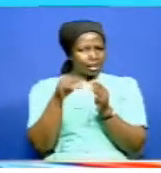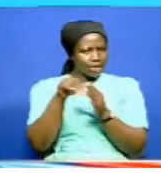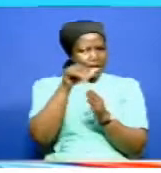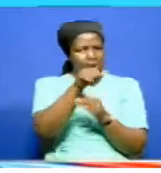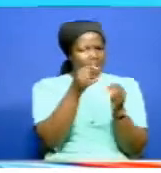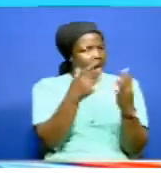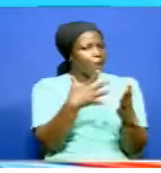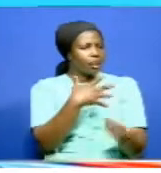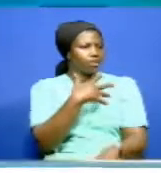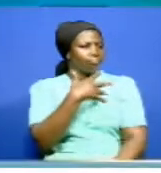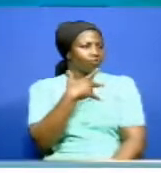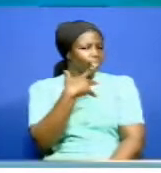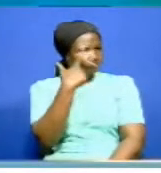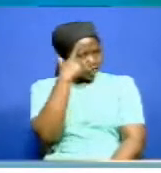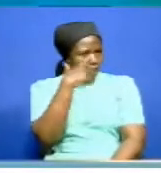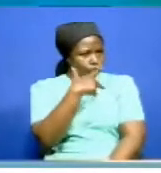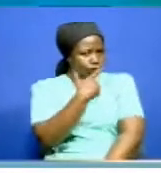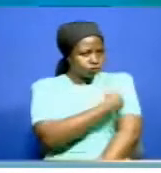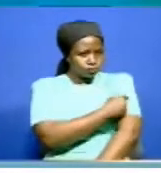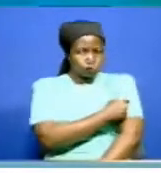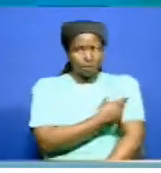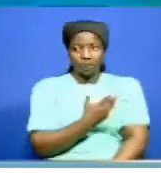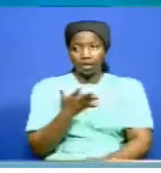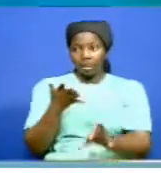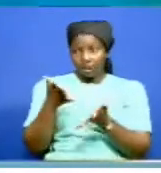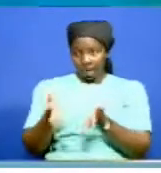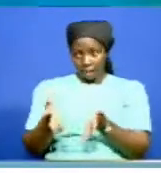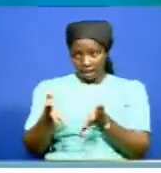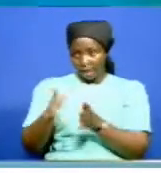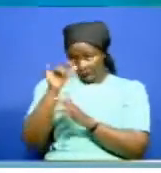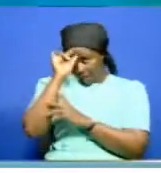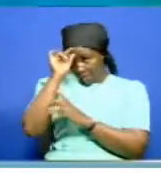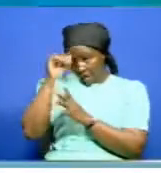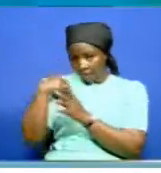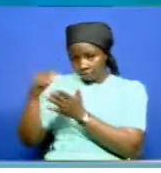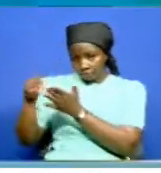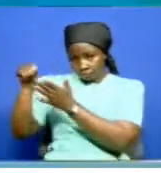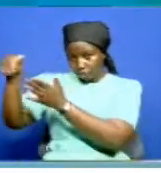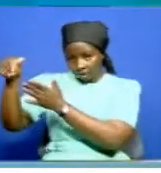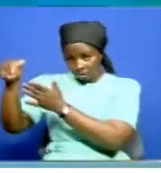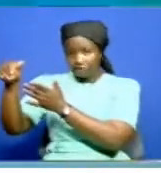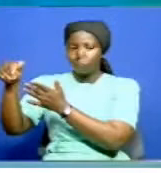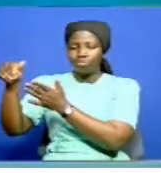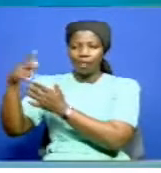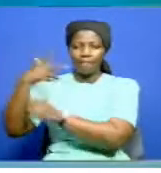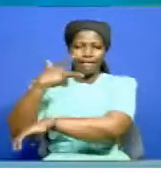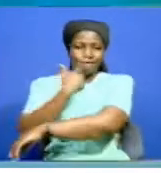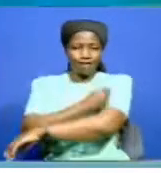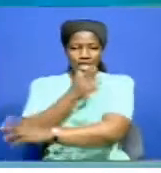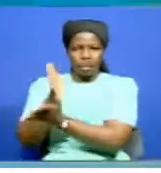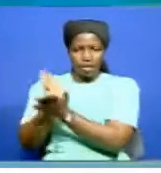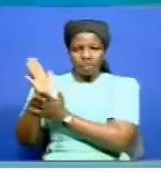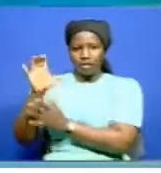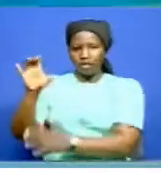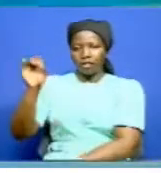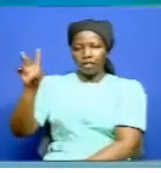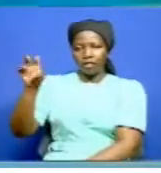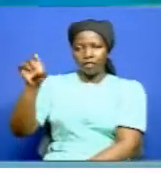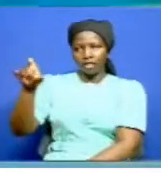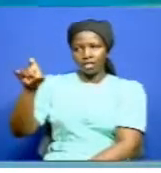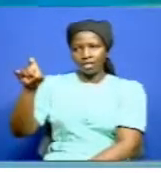vaccine? All right, so currently the government has procured the vaccines through the Gavi COVAX facility.